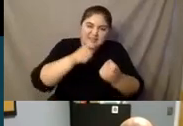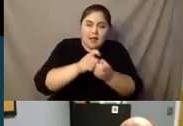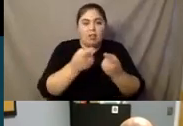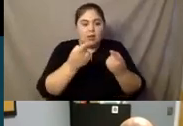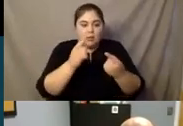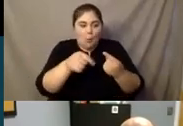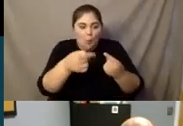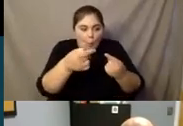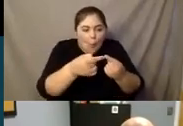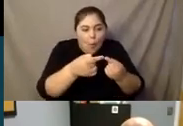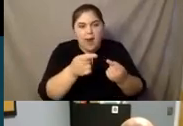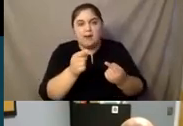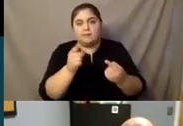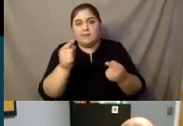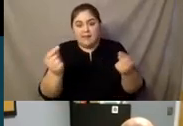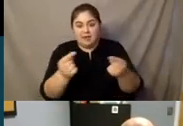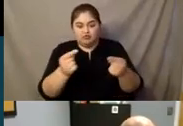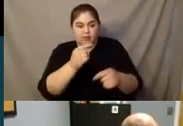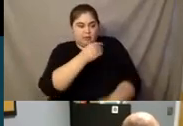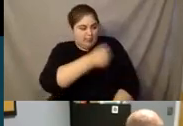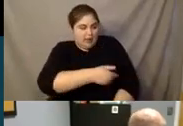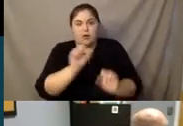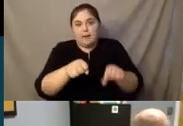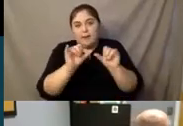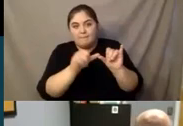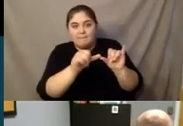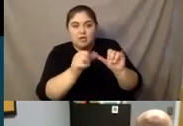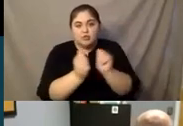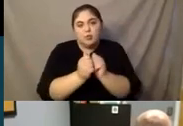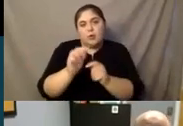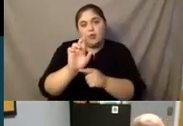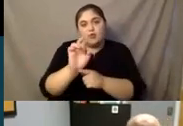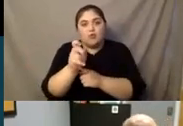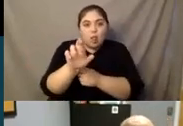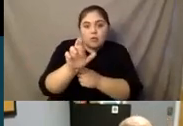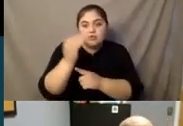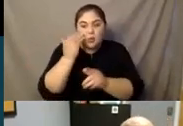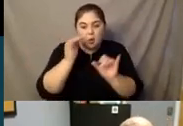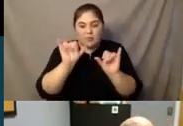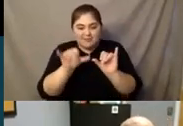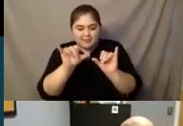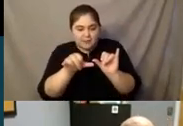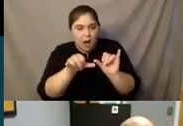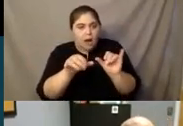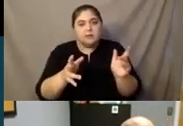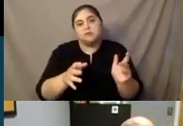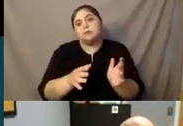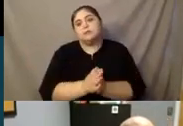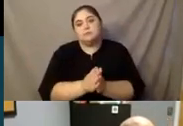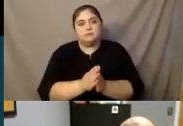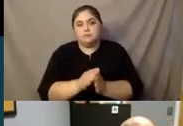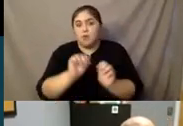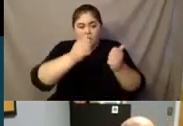victim, exactly where it was. It can be measured with a ruler next to it so we know the size, and all of that